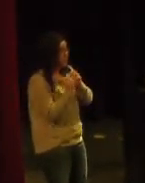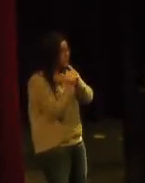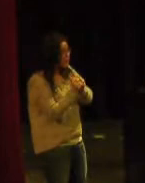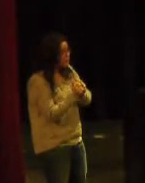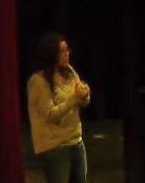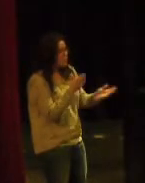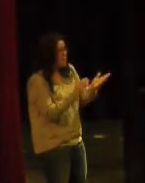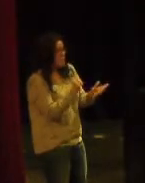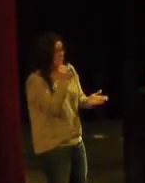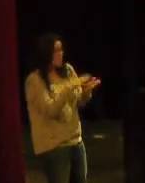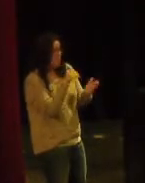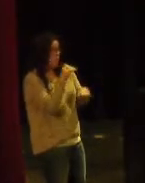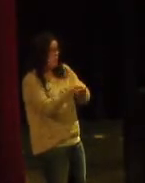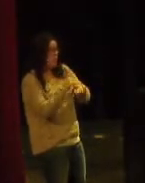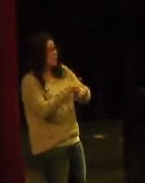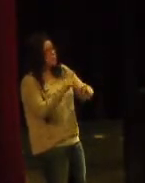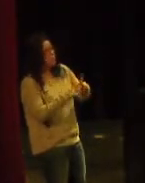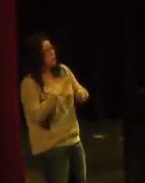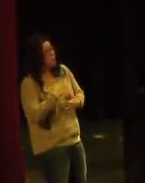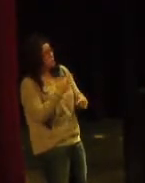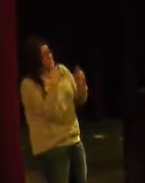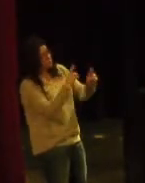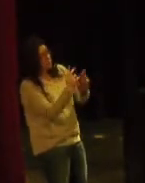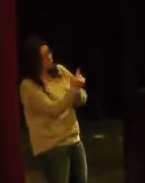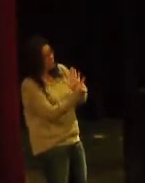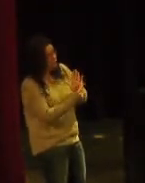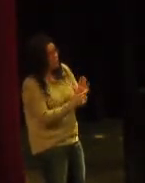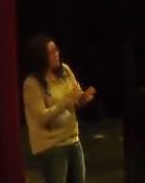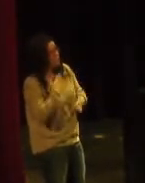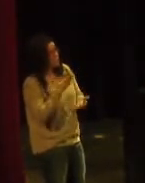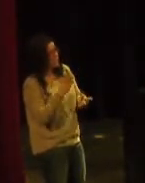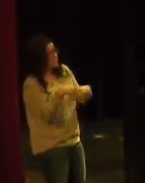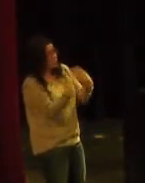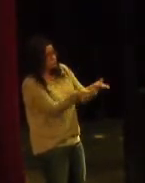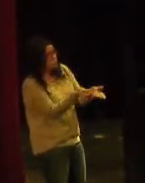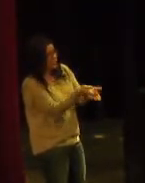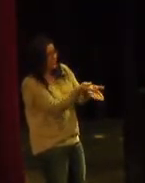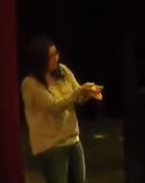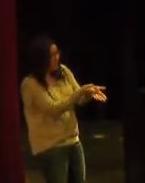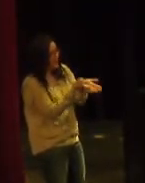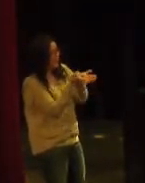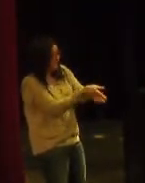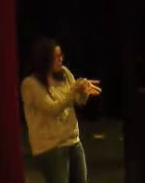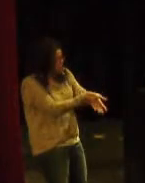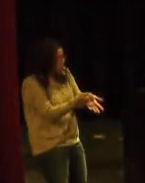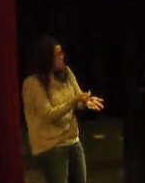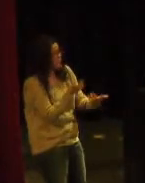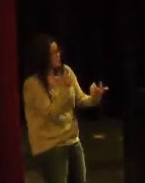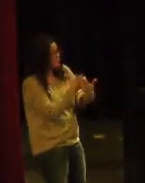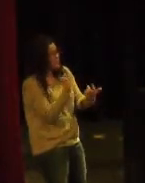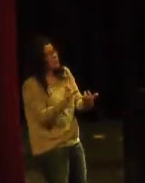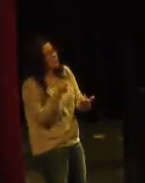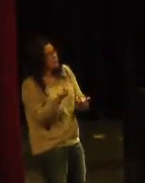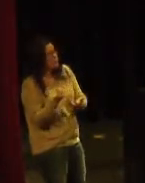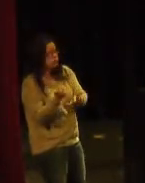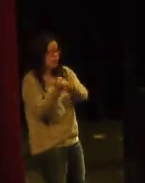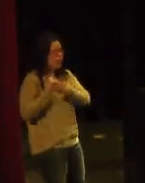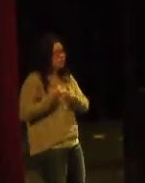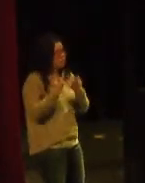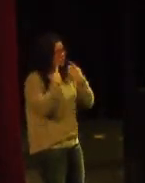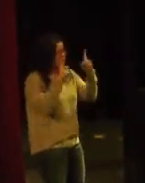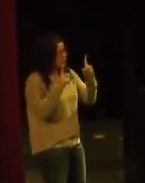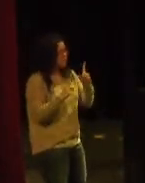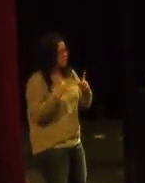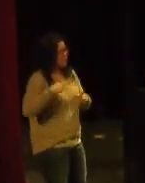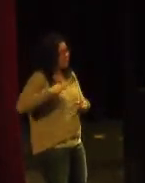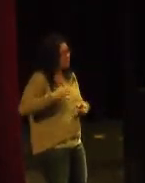may not learn English, but they're willing to respect the laws, they're willing to contribute economically and kind of fit in many other ways, enrich us, but also fit